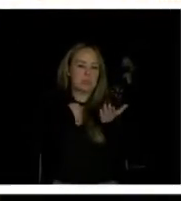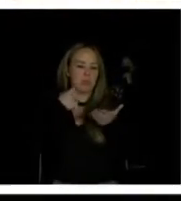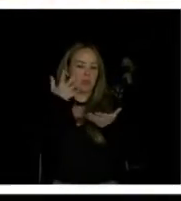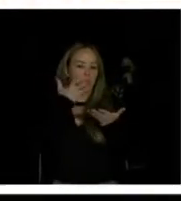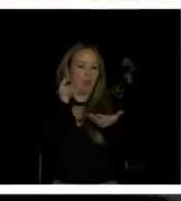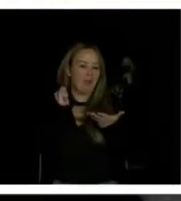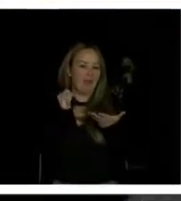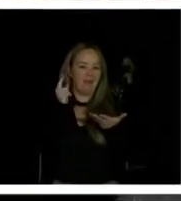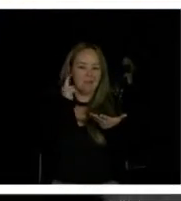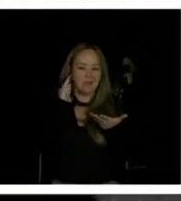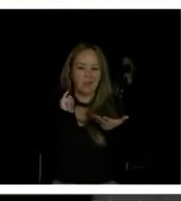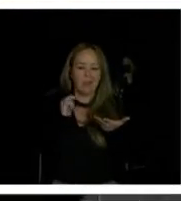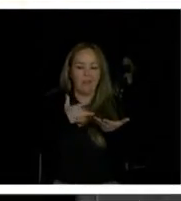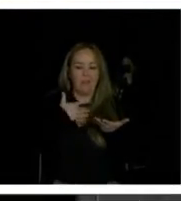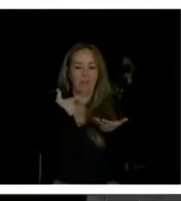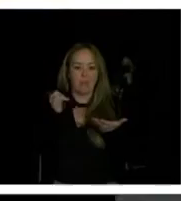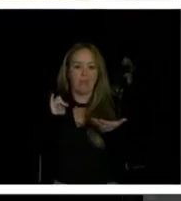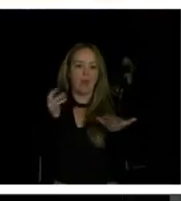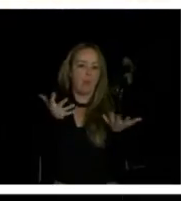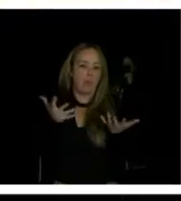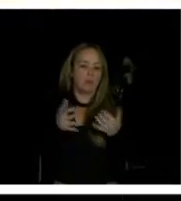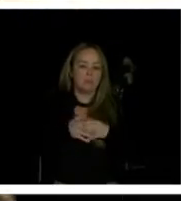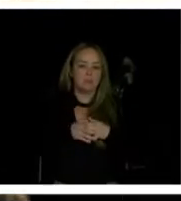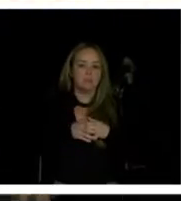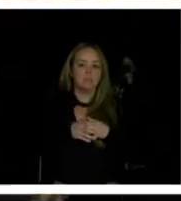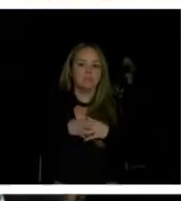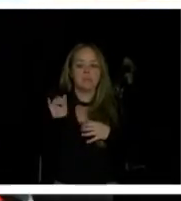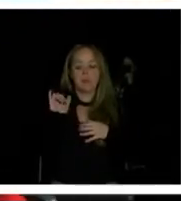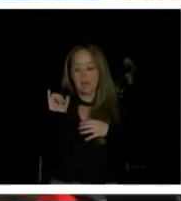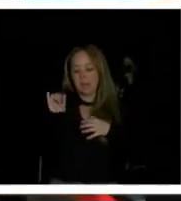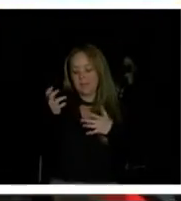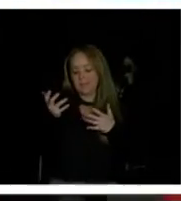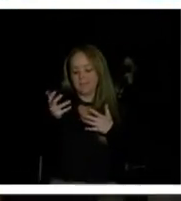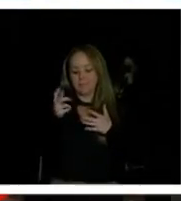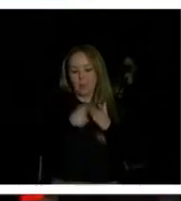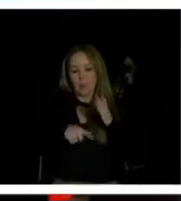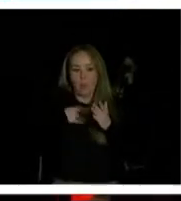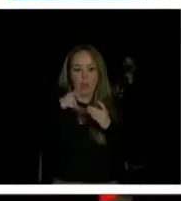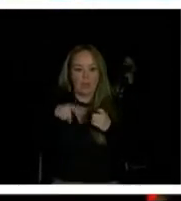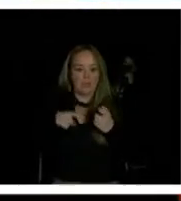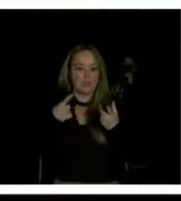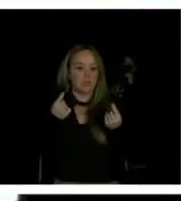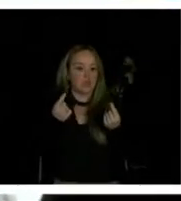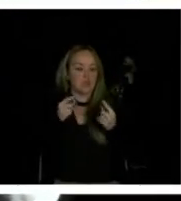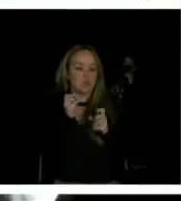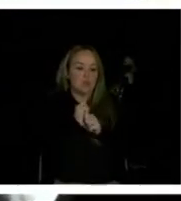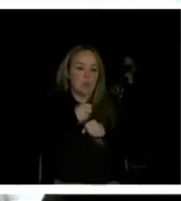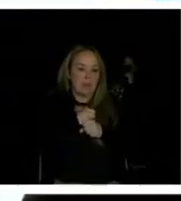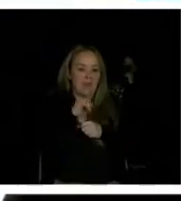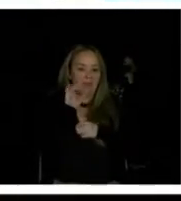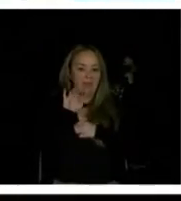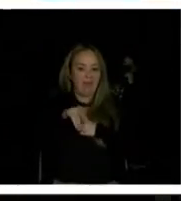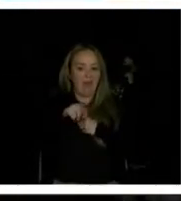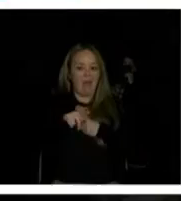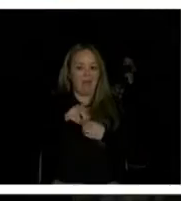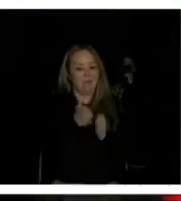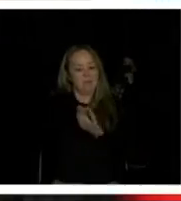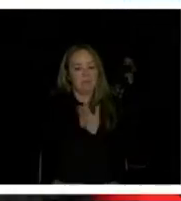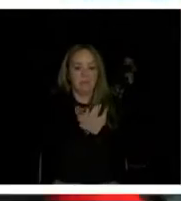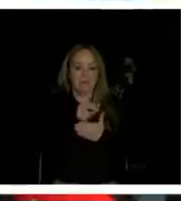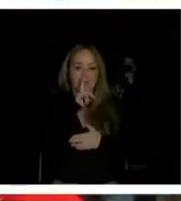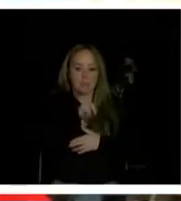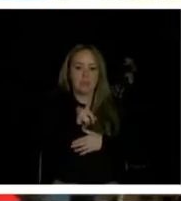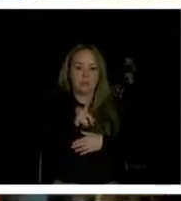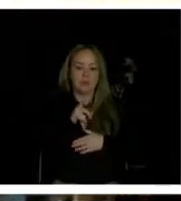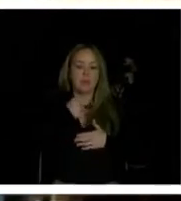sound like, you know, feel like in terms of, you know, what would we need to do to make that a reality, right? And I